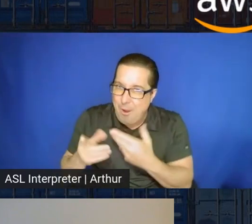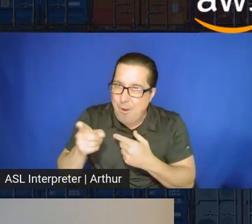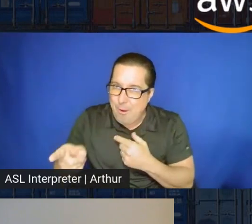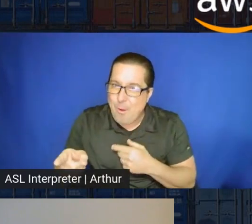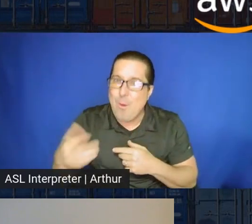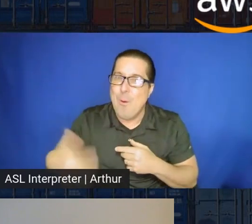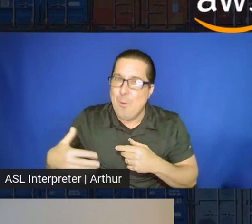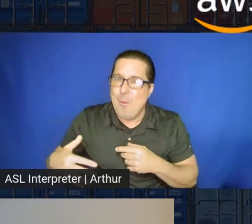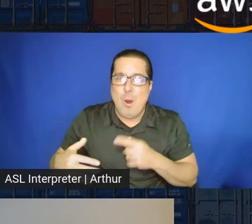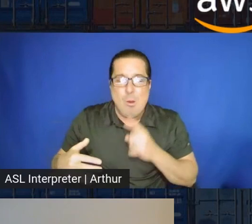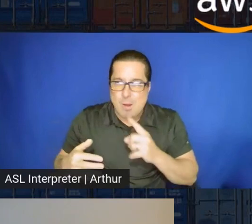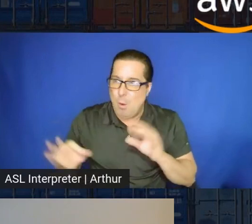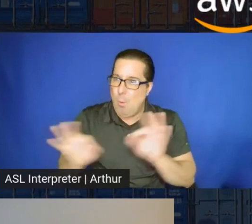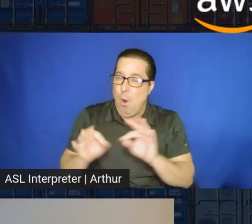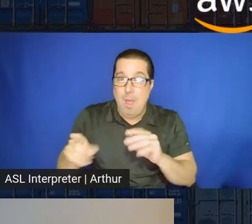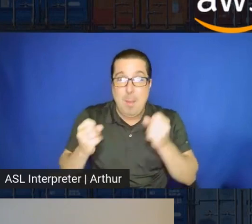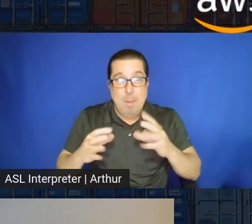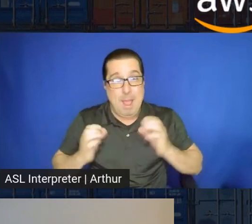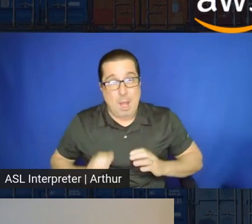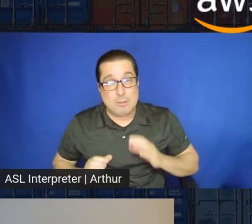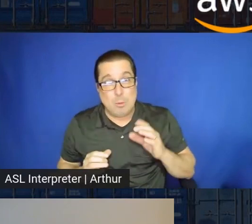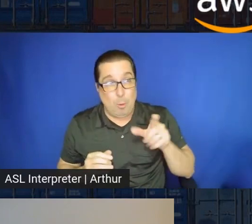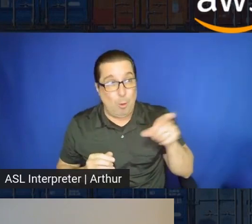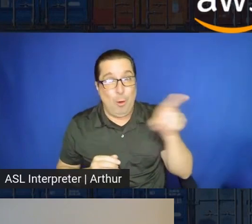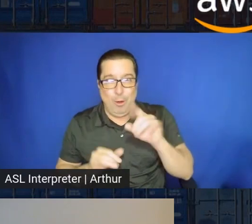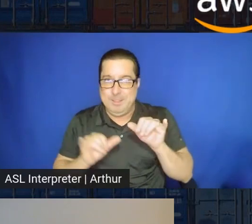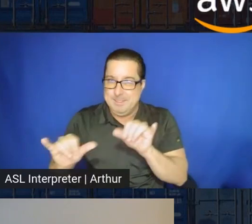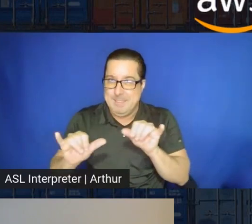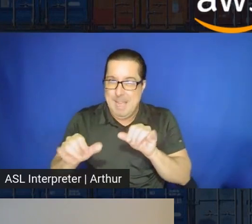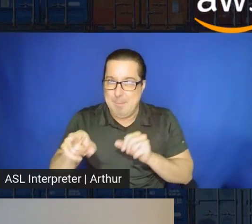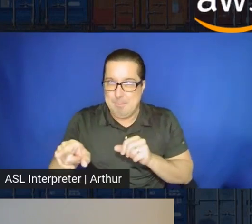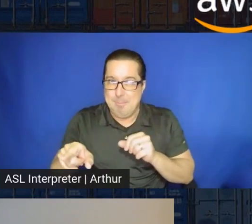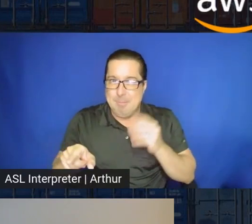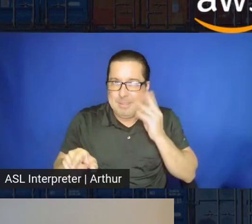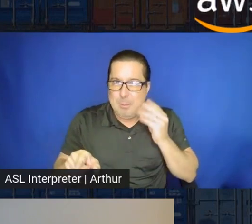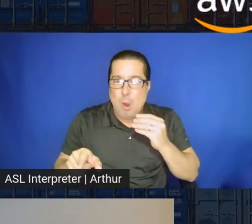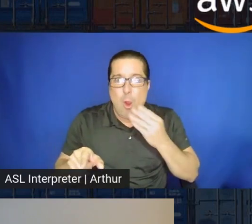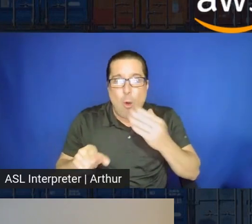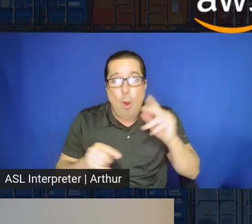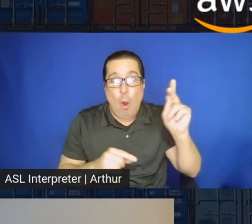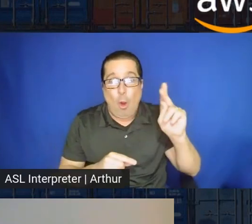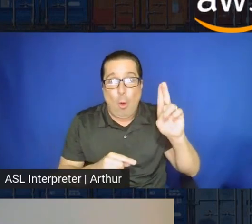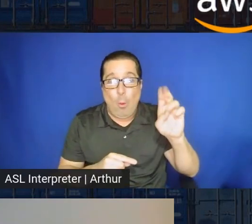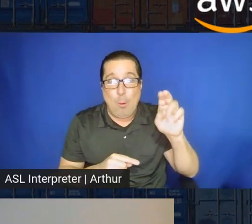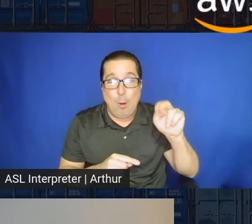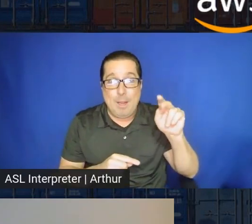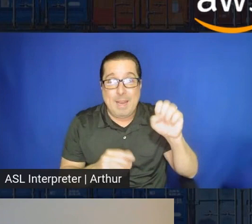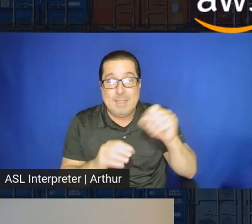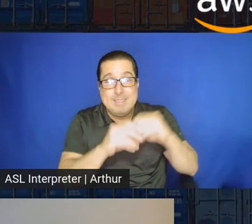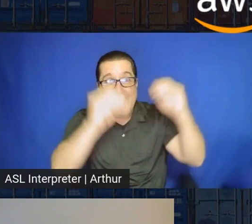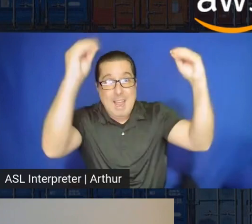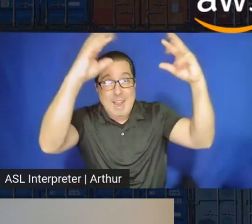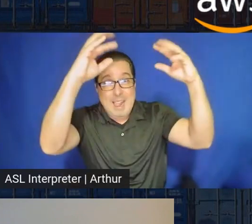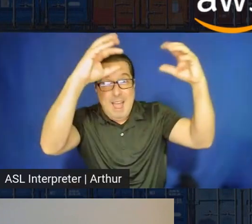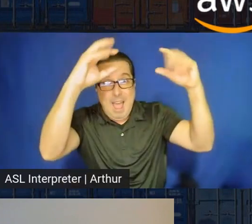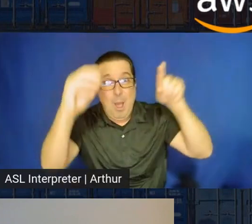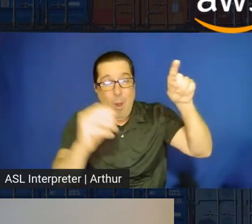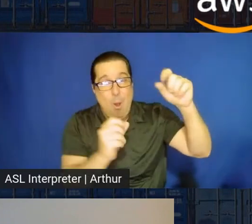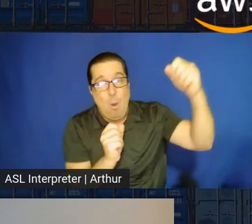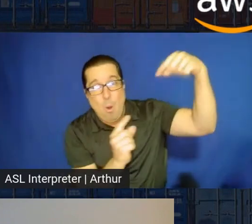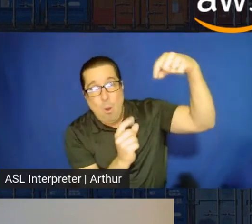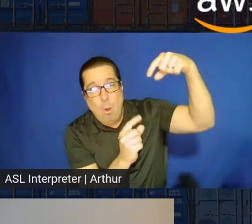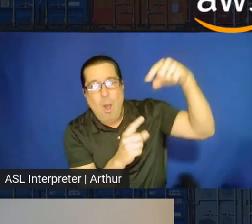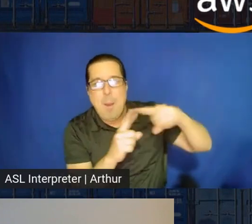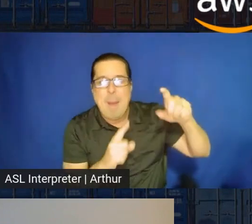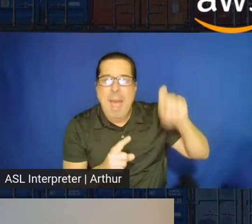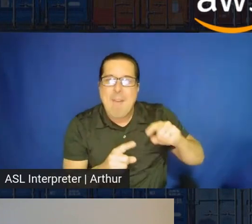customers have enjoyed that experience of using Kubernetes in the cloud, and now they're like, well, we have assets that maybe need to run on